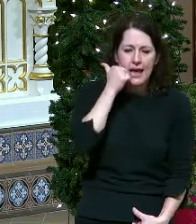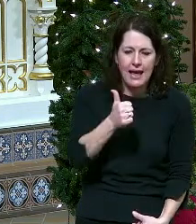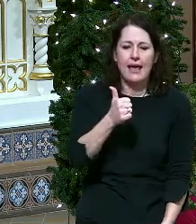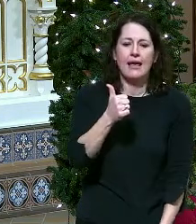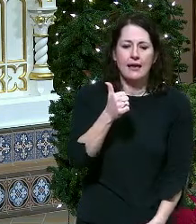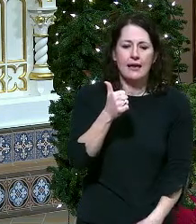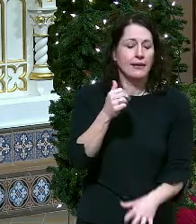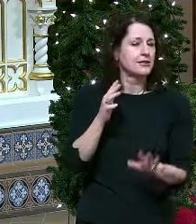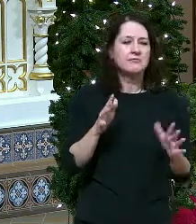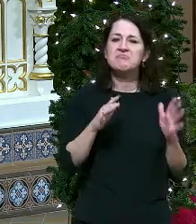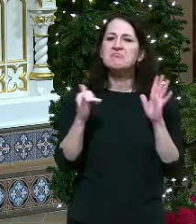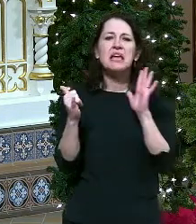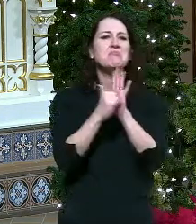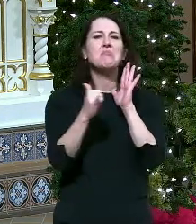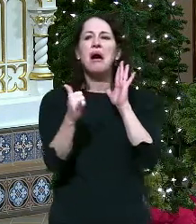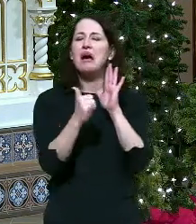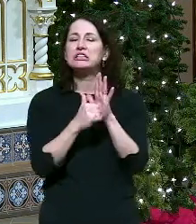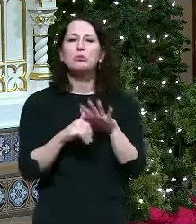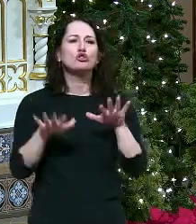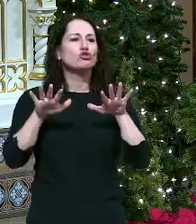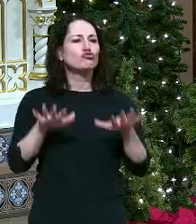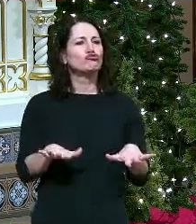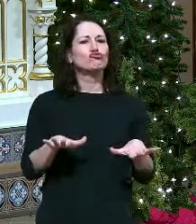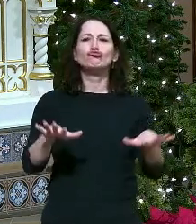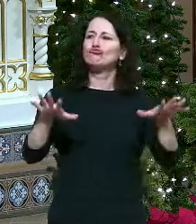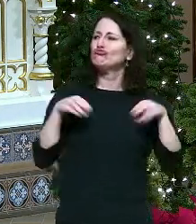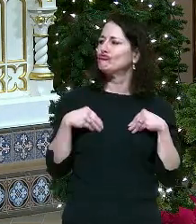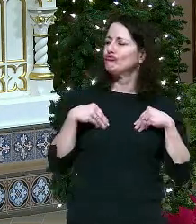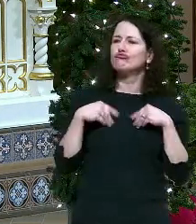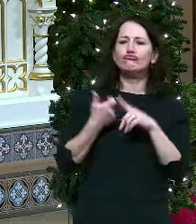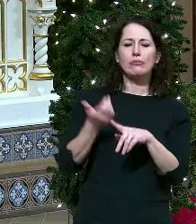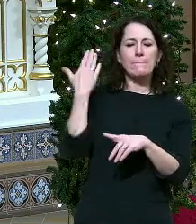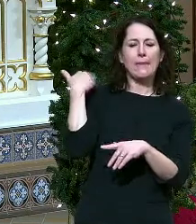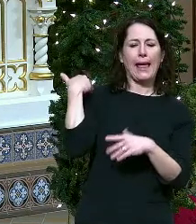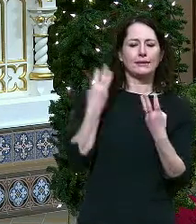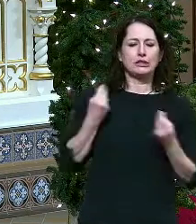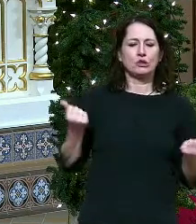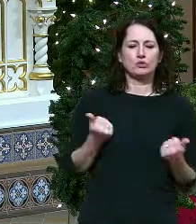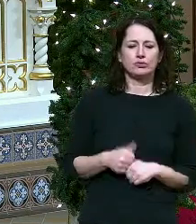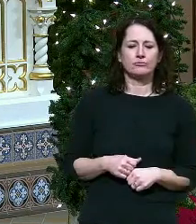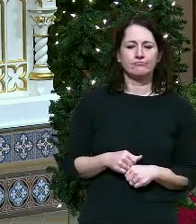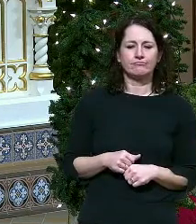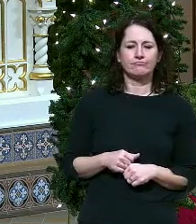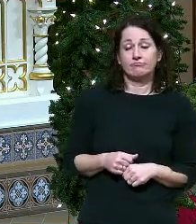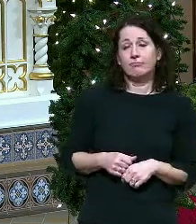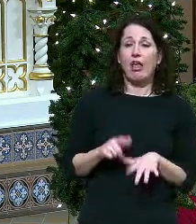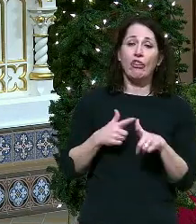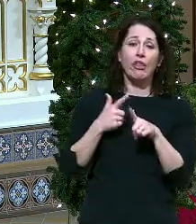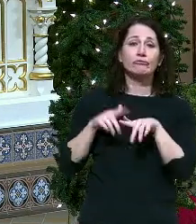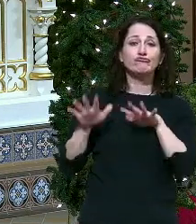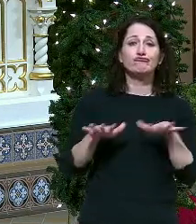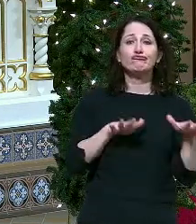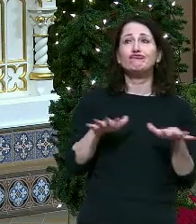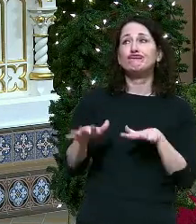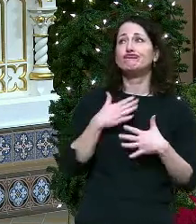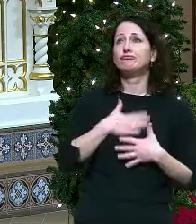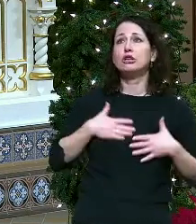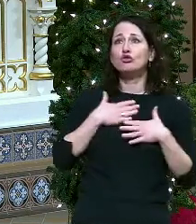It is not possible to settle for what was achieved in the past and complacently enjoy